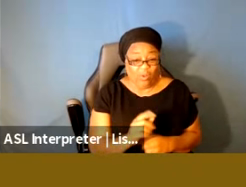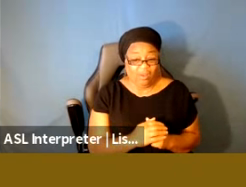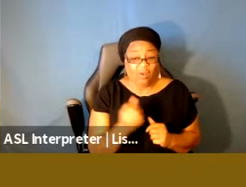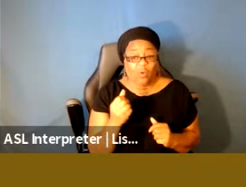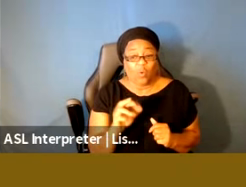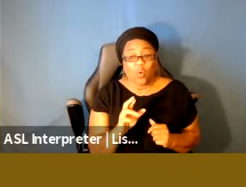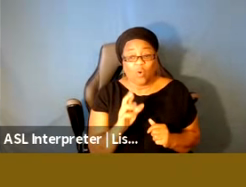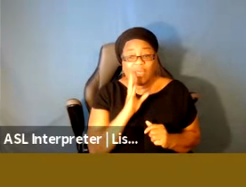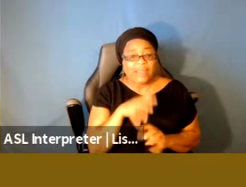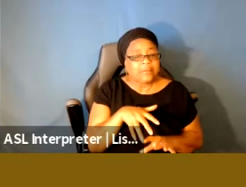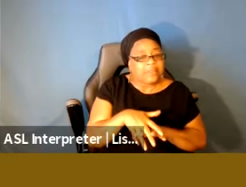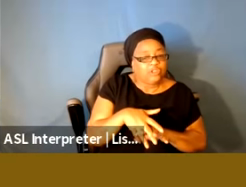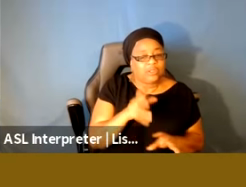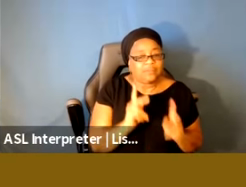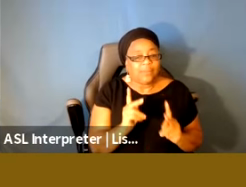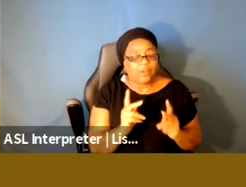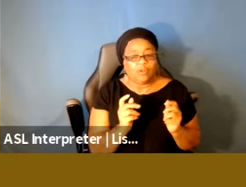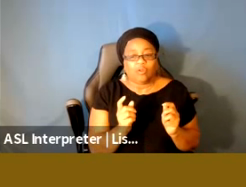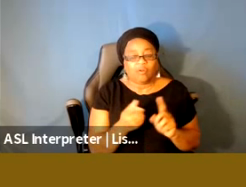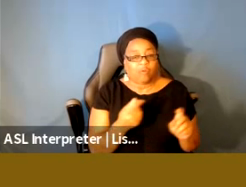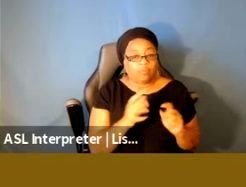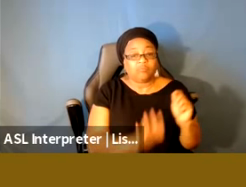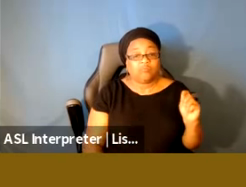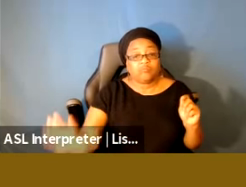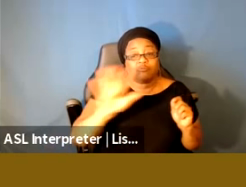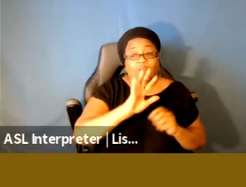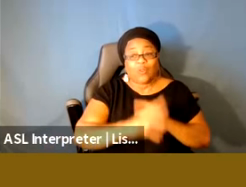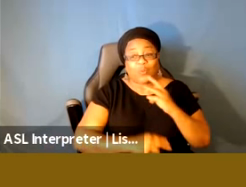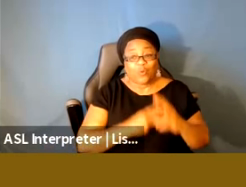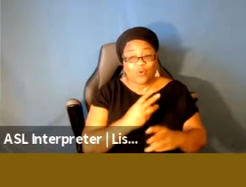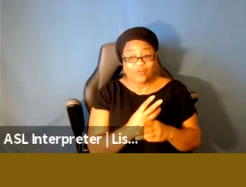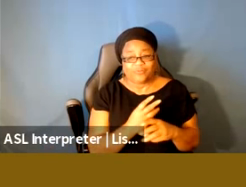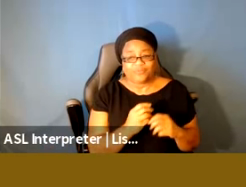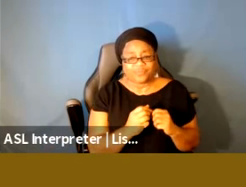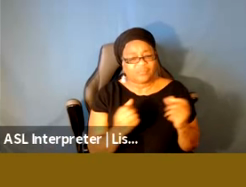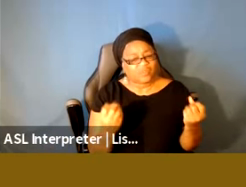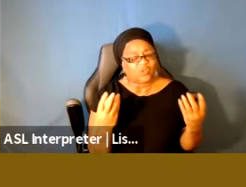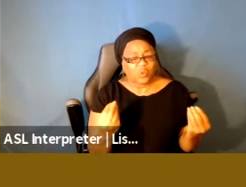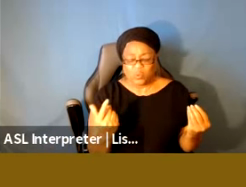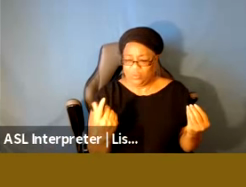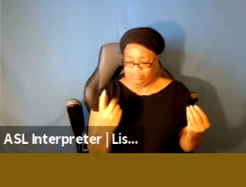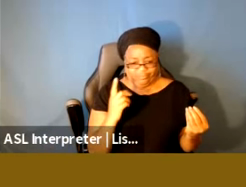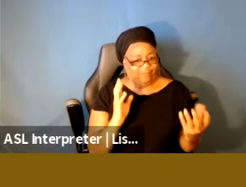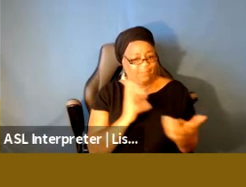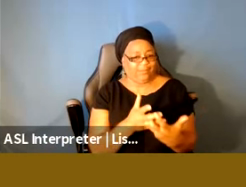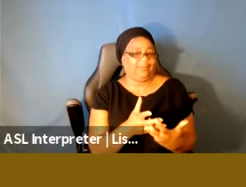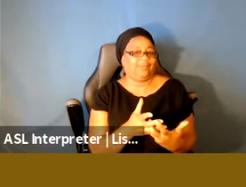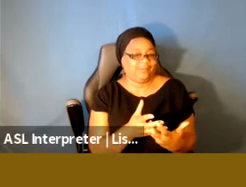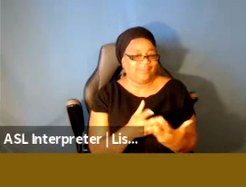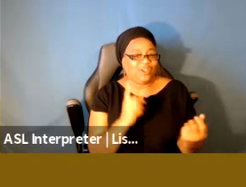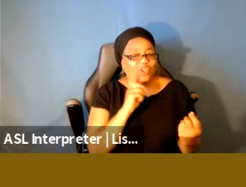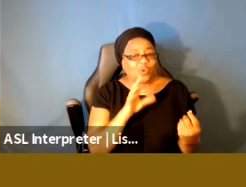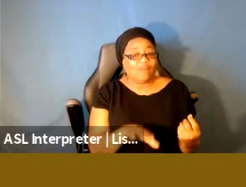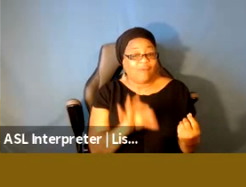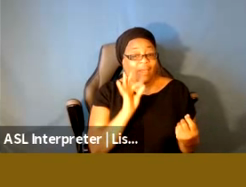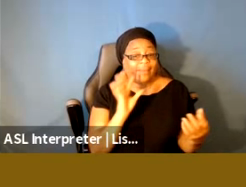the indigenous people from all over the world. And so I don't know, it just seems fitting that you would find a